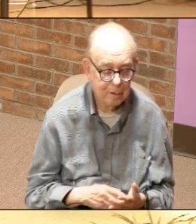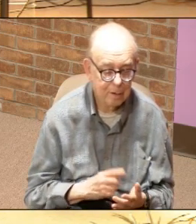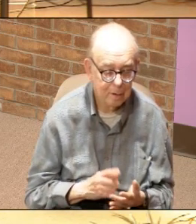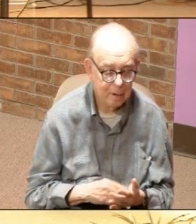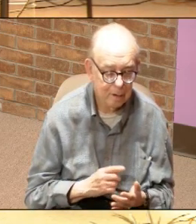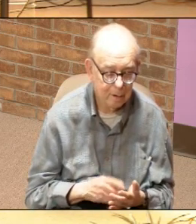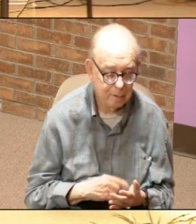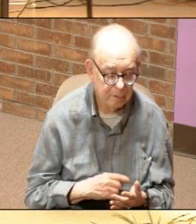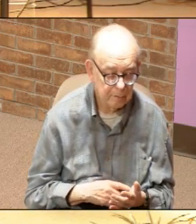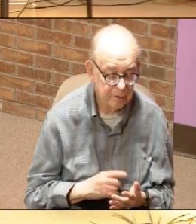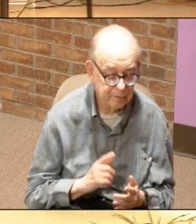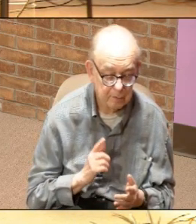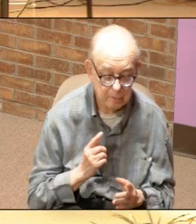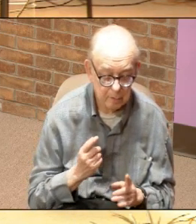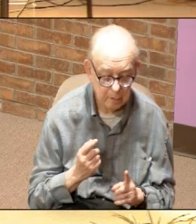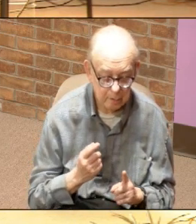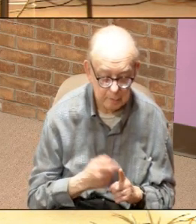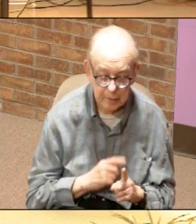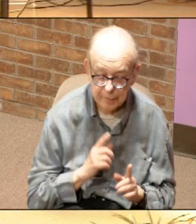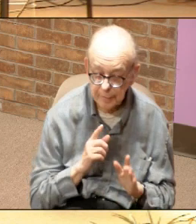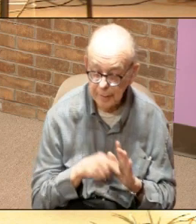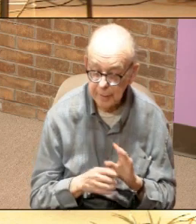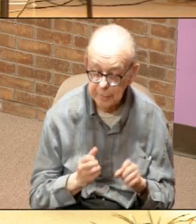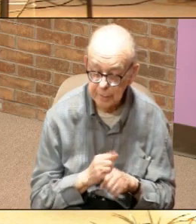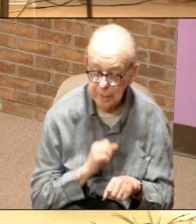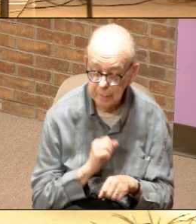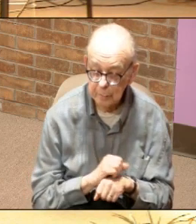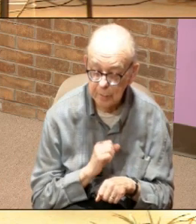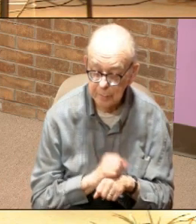Sometimes it's a month out,